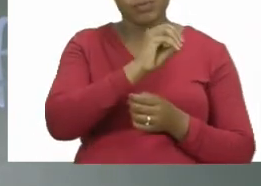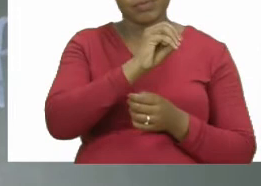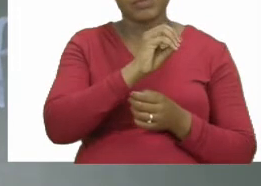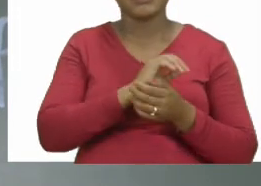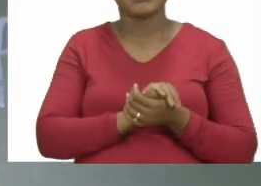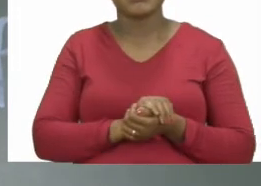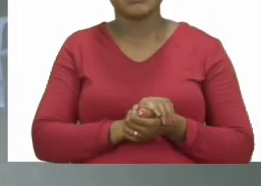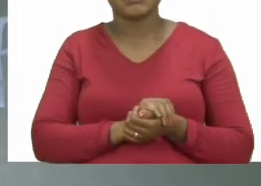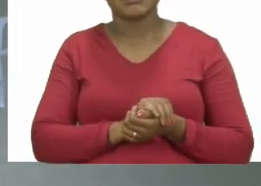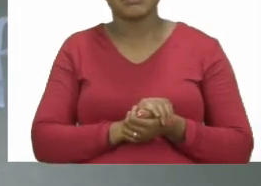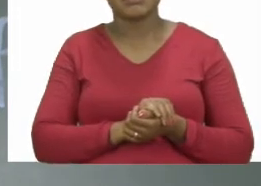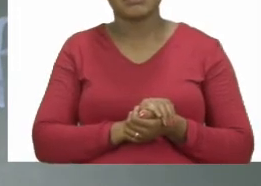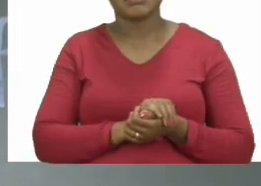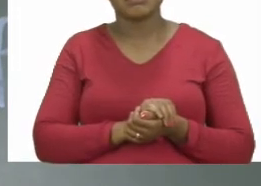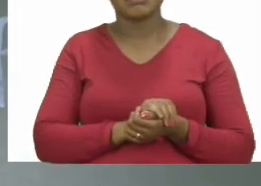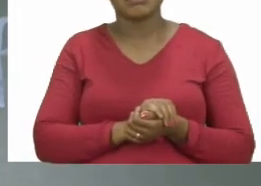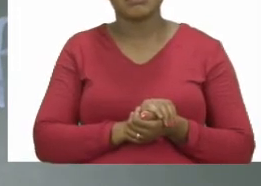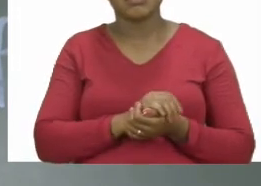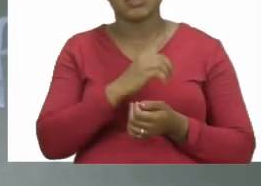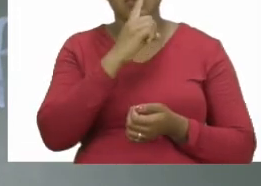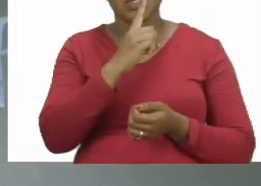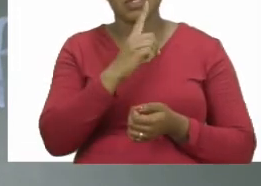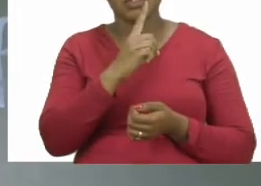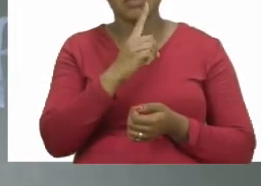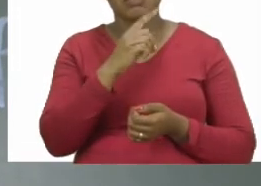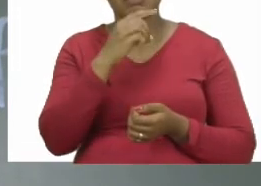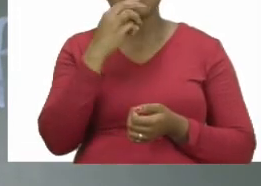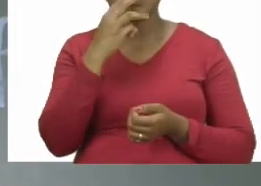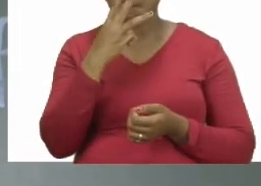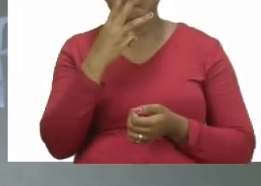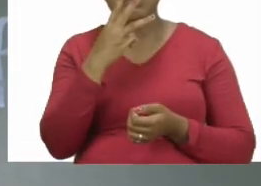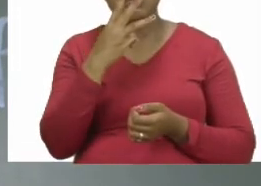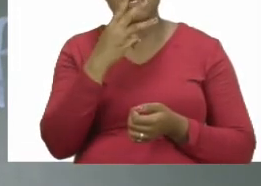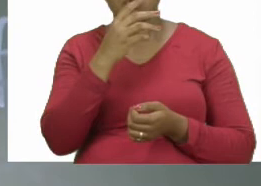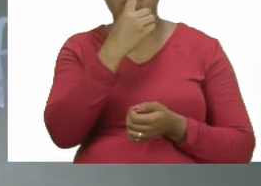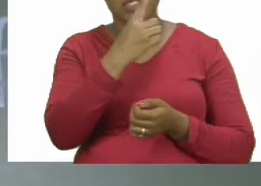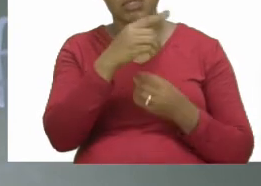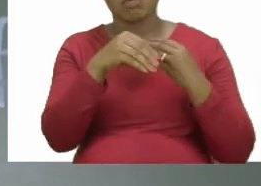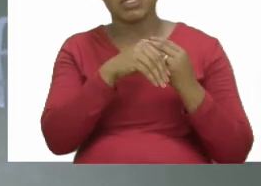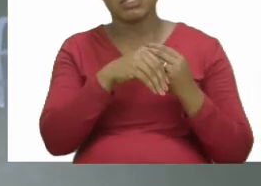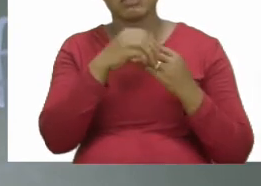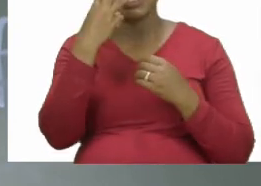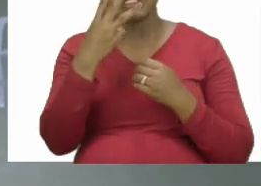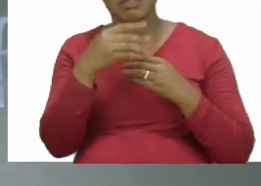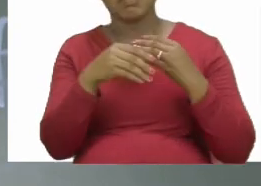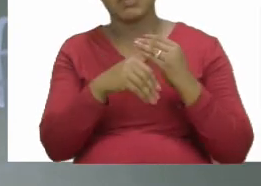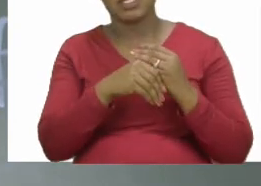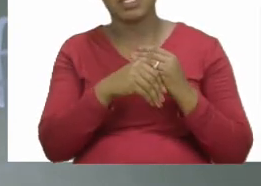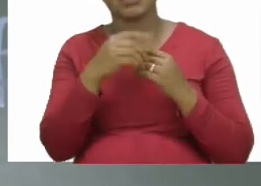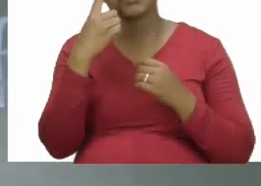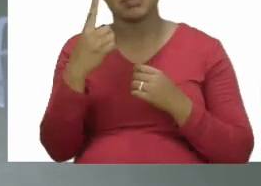So we then say 1 plus 3 plus another 1